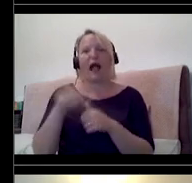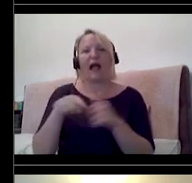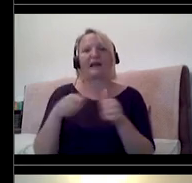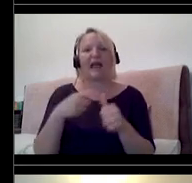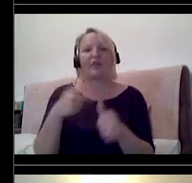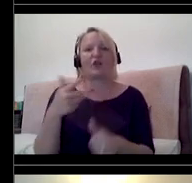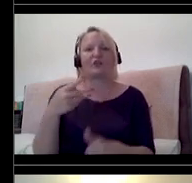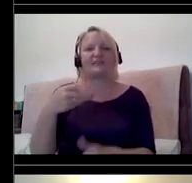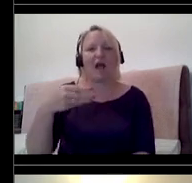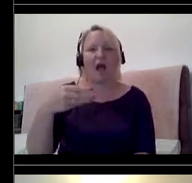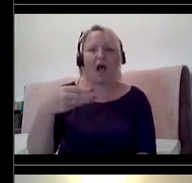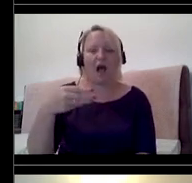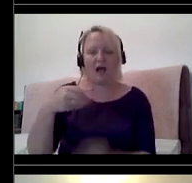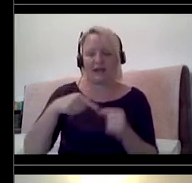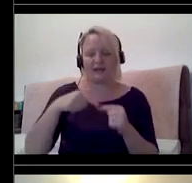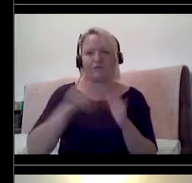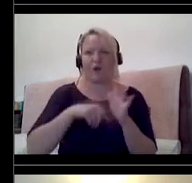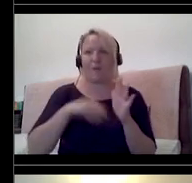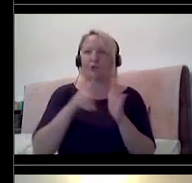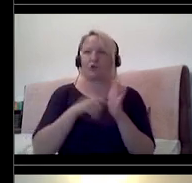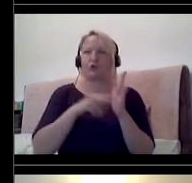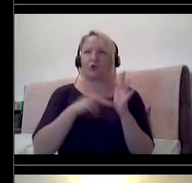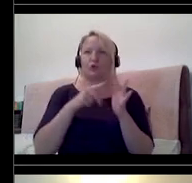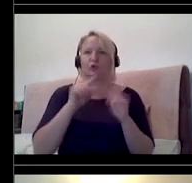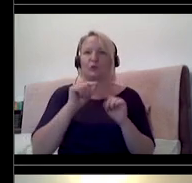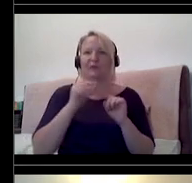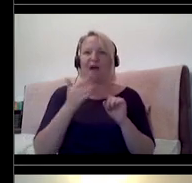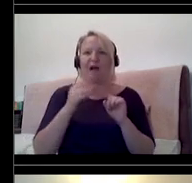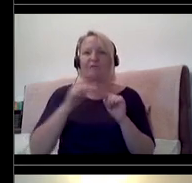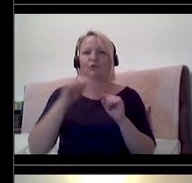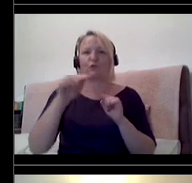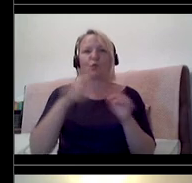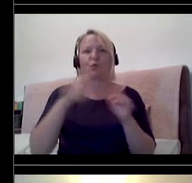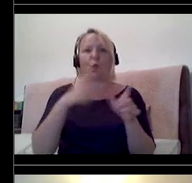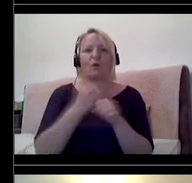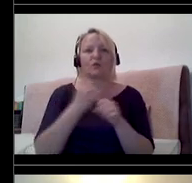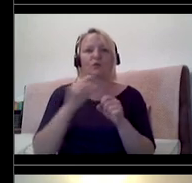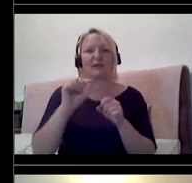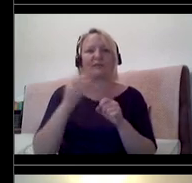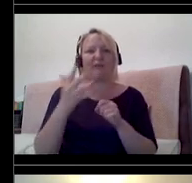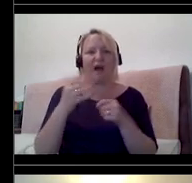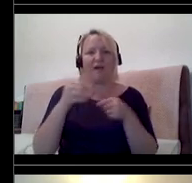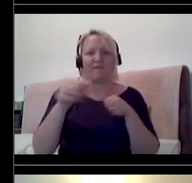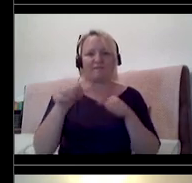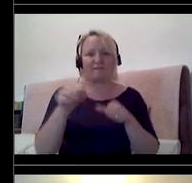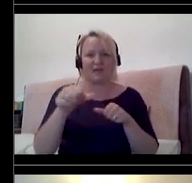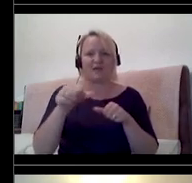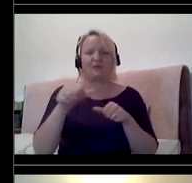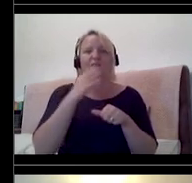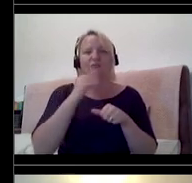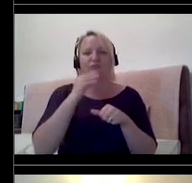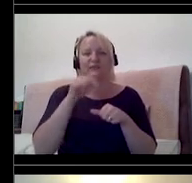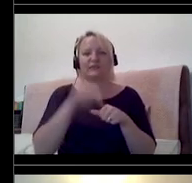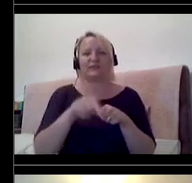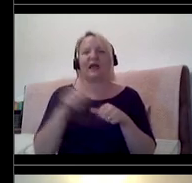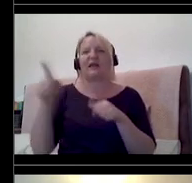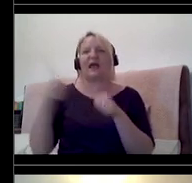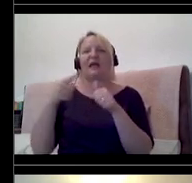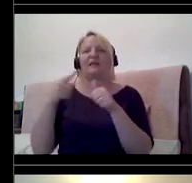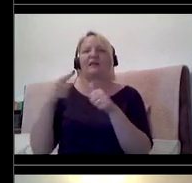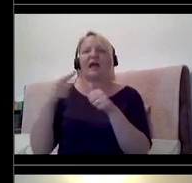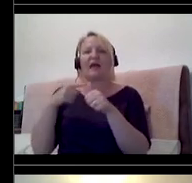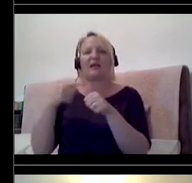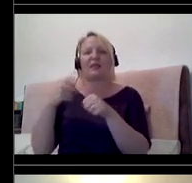period between June 2025 and August 2025, and on the A13 eastbound between the A1089 and Orsett